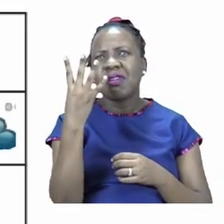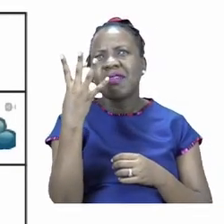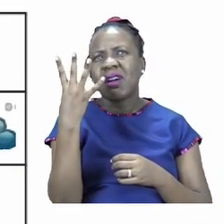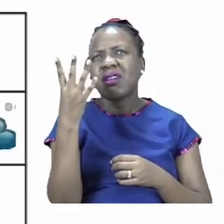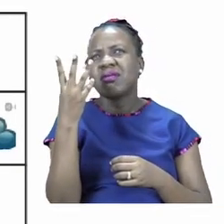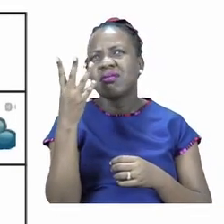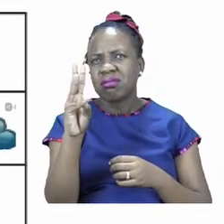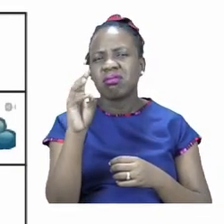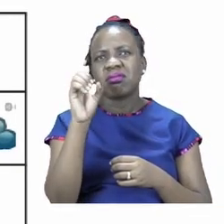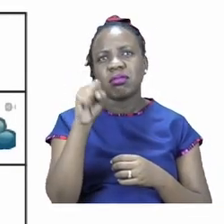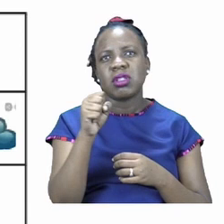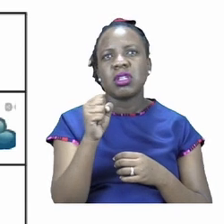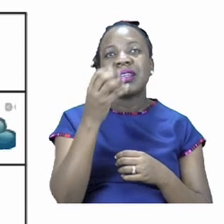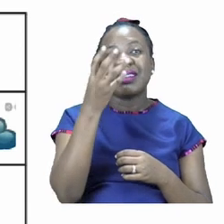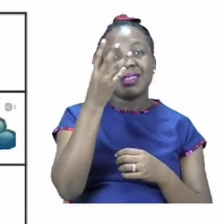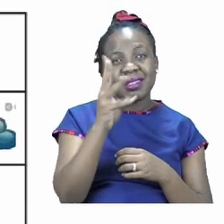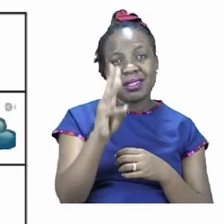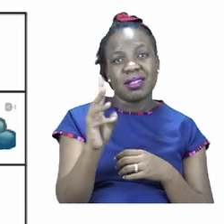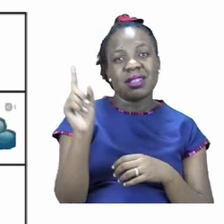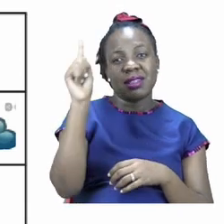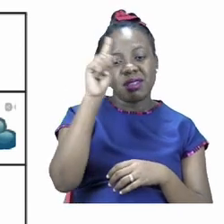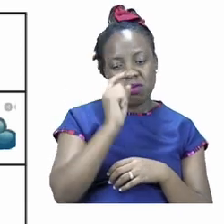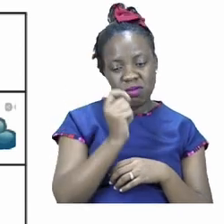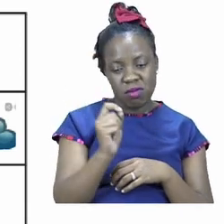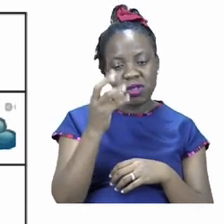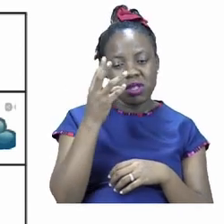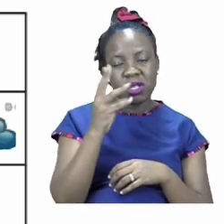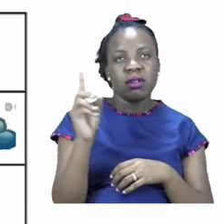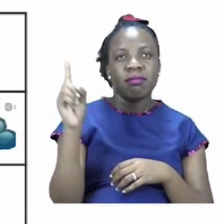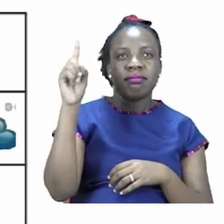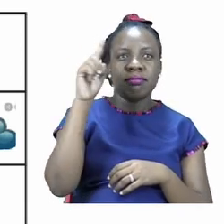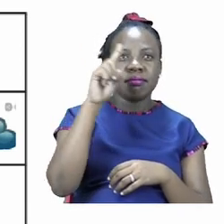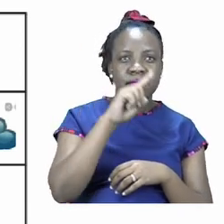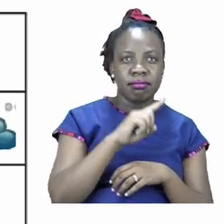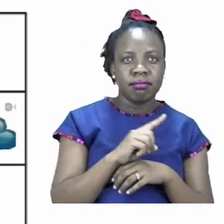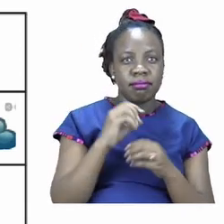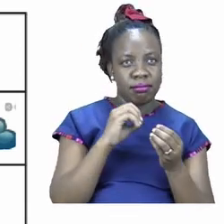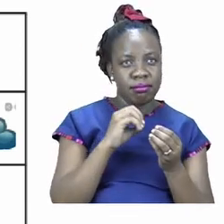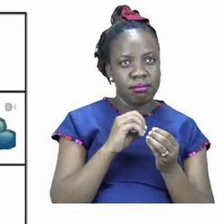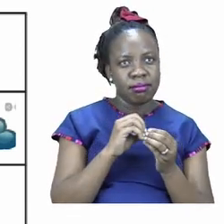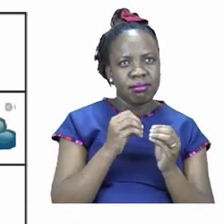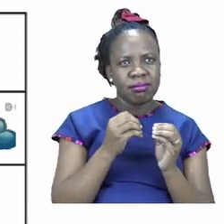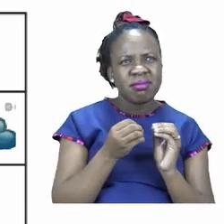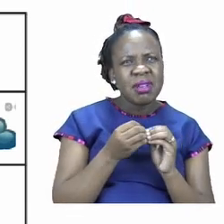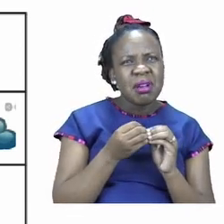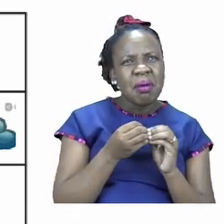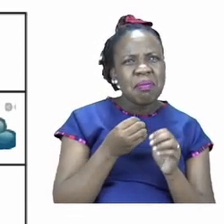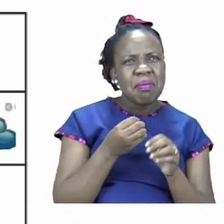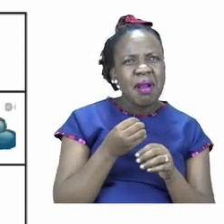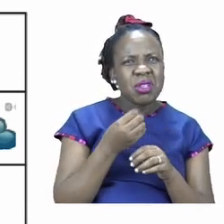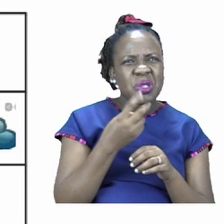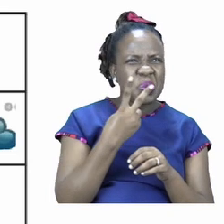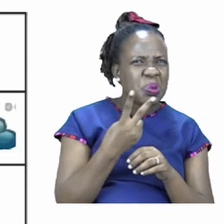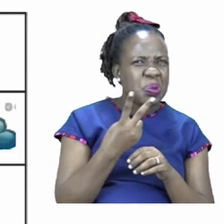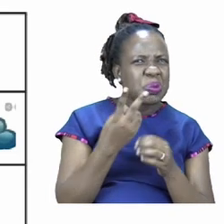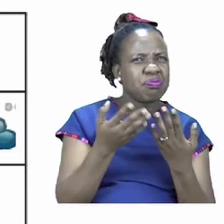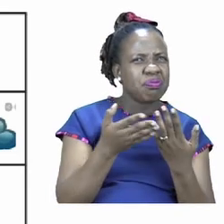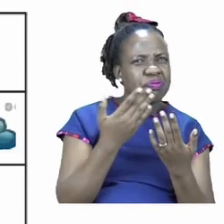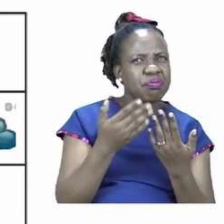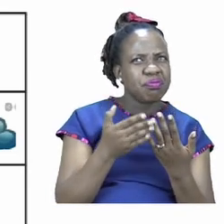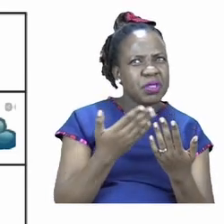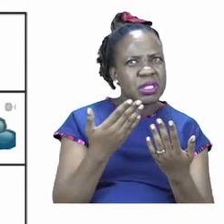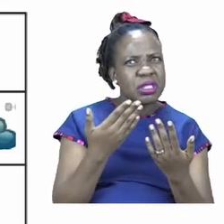days. So, let's now move on to number 3 because I think number 2 is very easy. Which